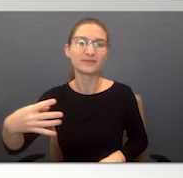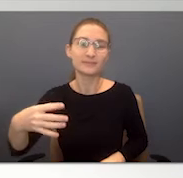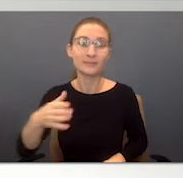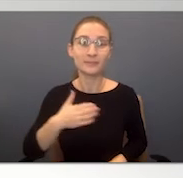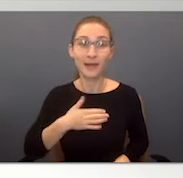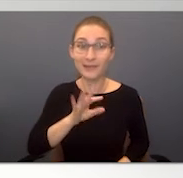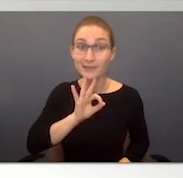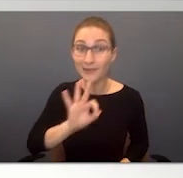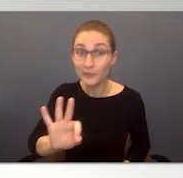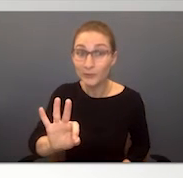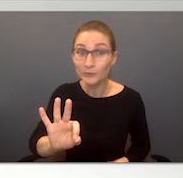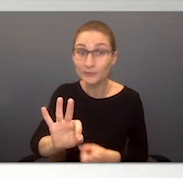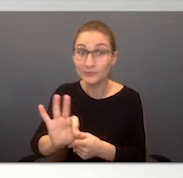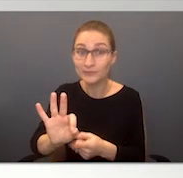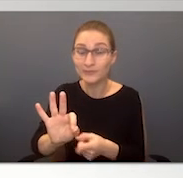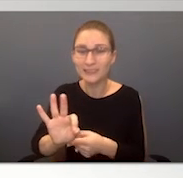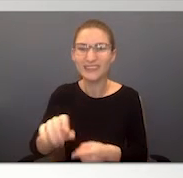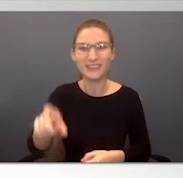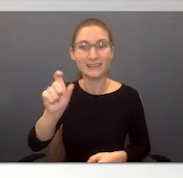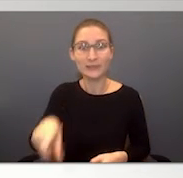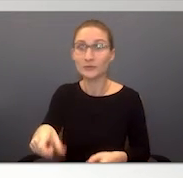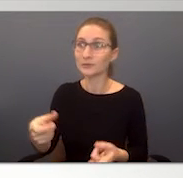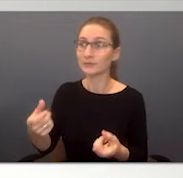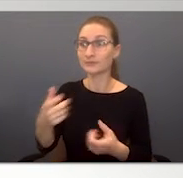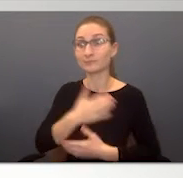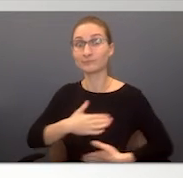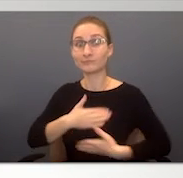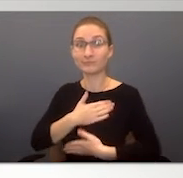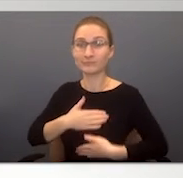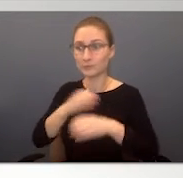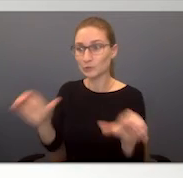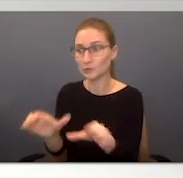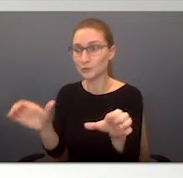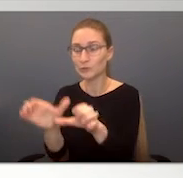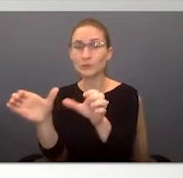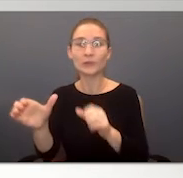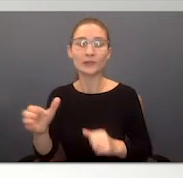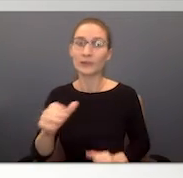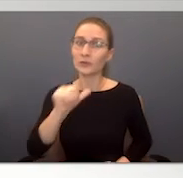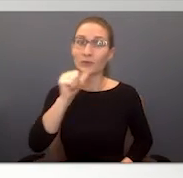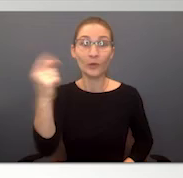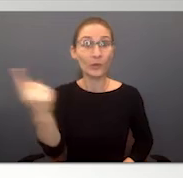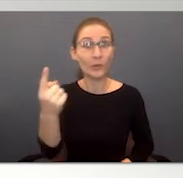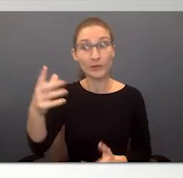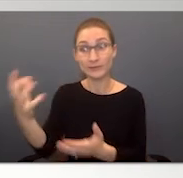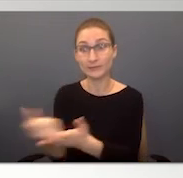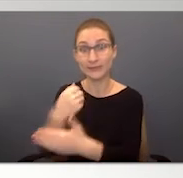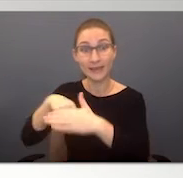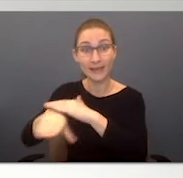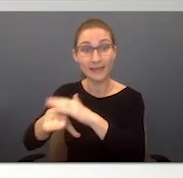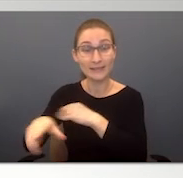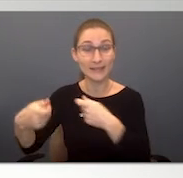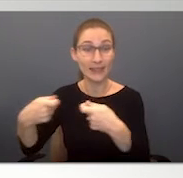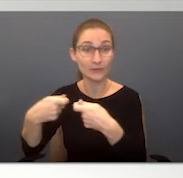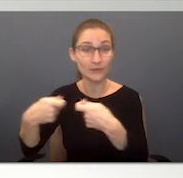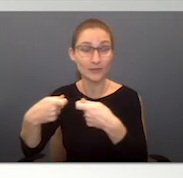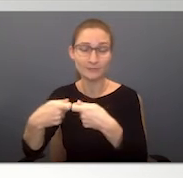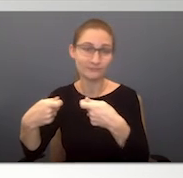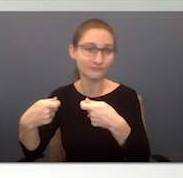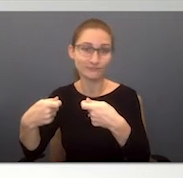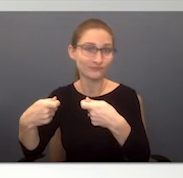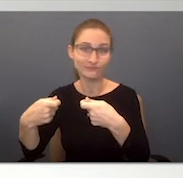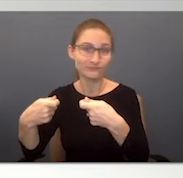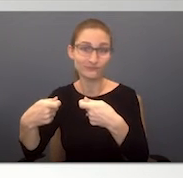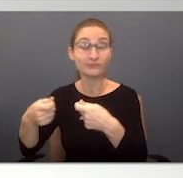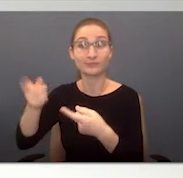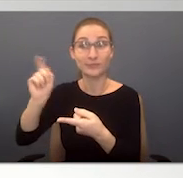the electricity comes back. Nobody thinks about that because they're not thinking, and then they don't have the electricity, and then what